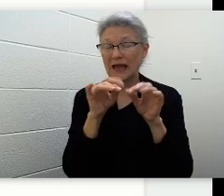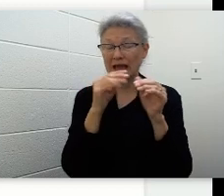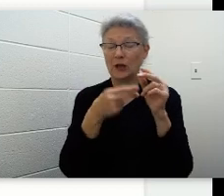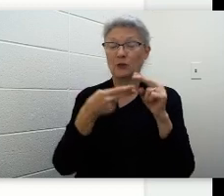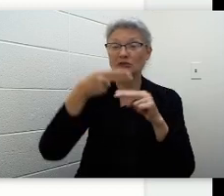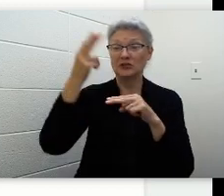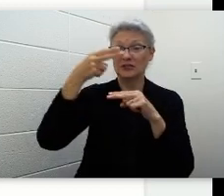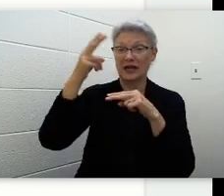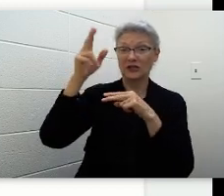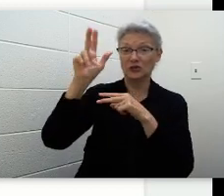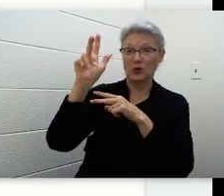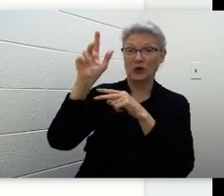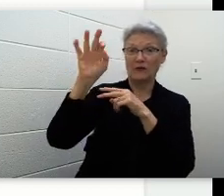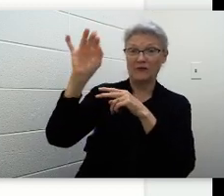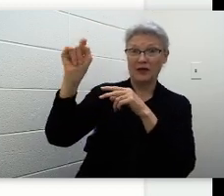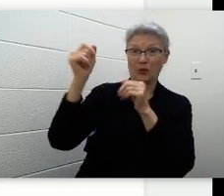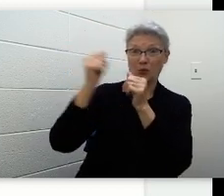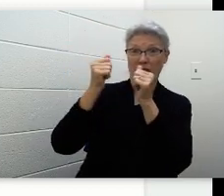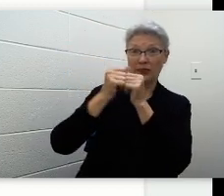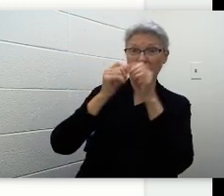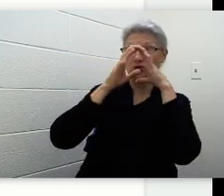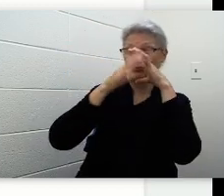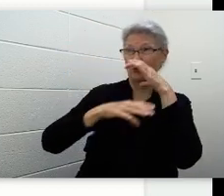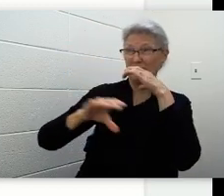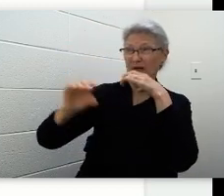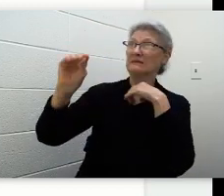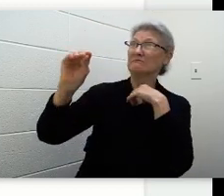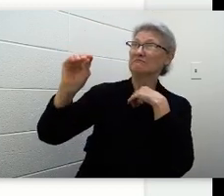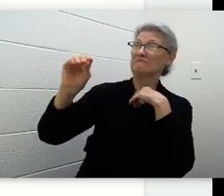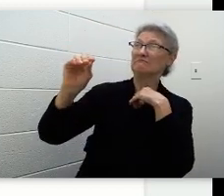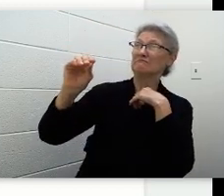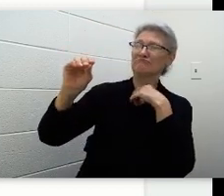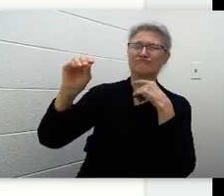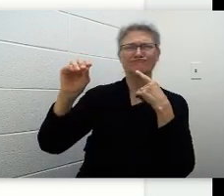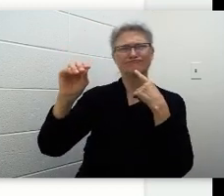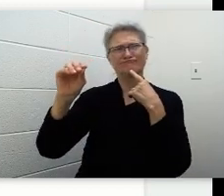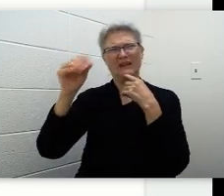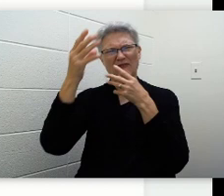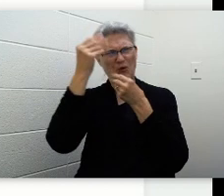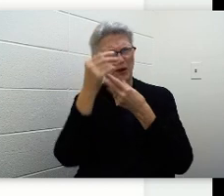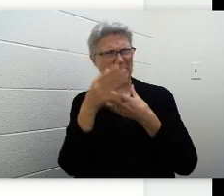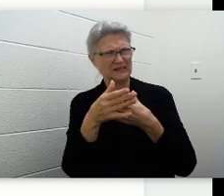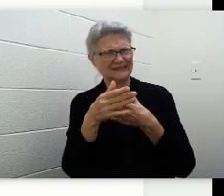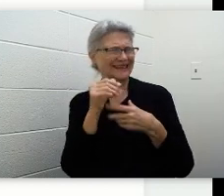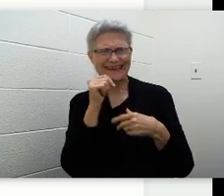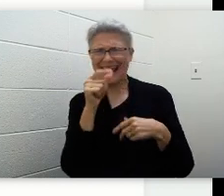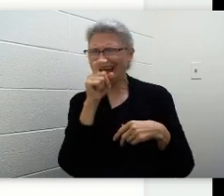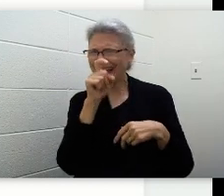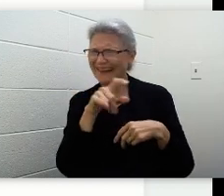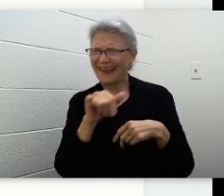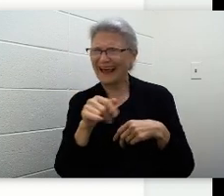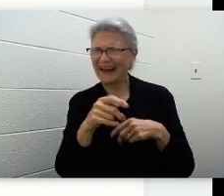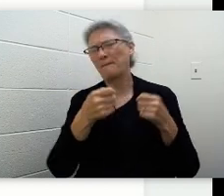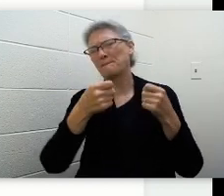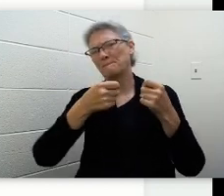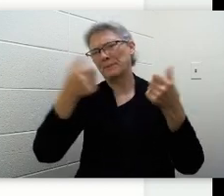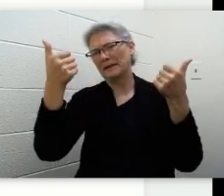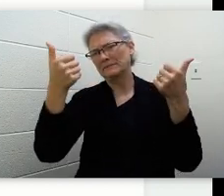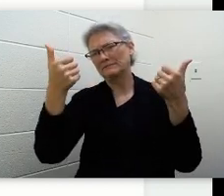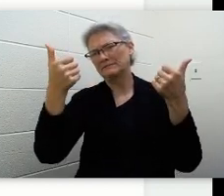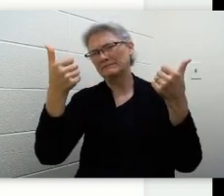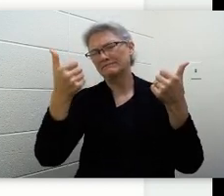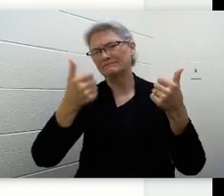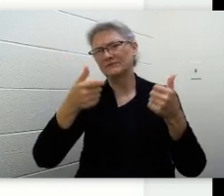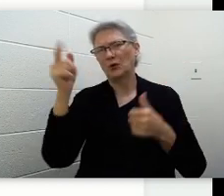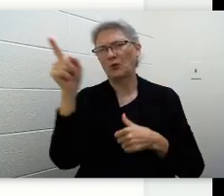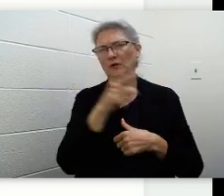as 23 feet with its trunk. To me, seems like that's information that we don't need. I'm actually going to go ahead